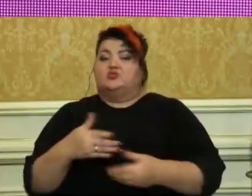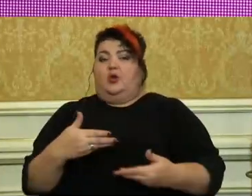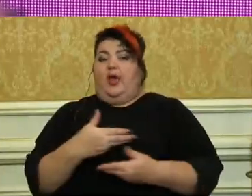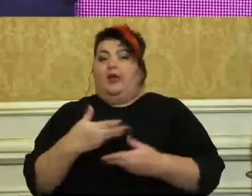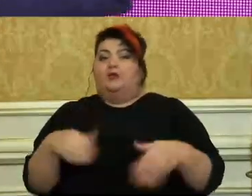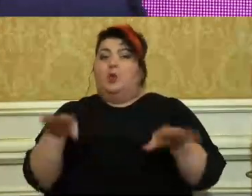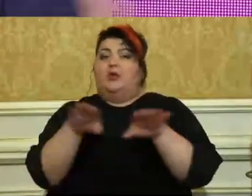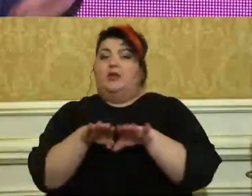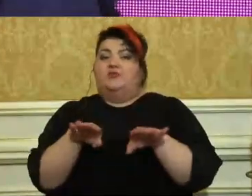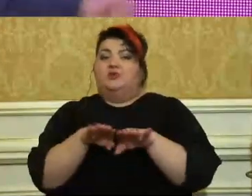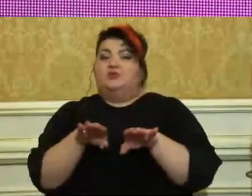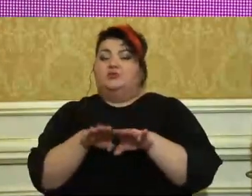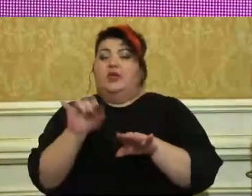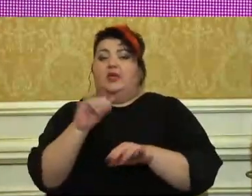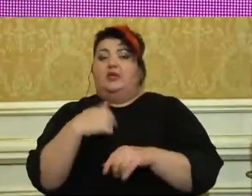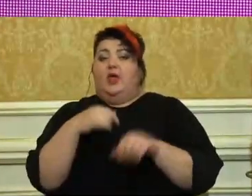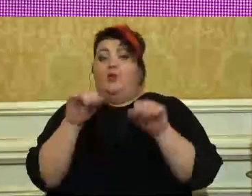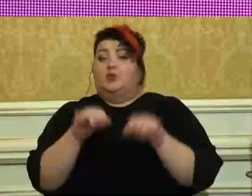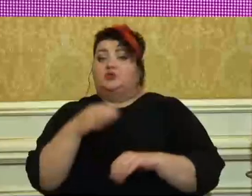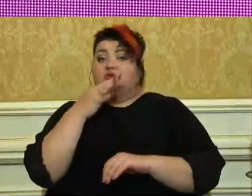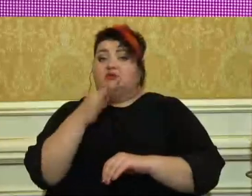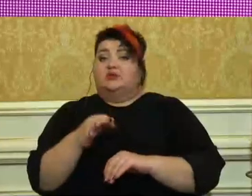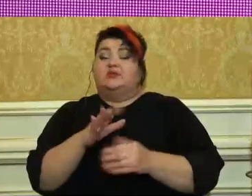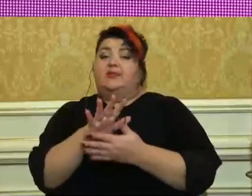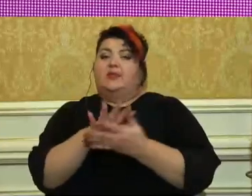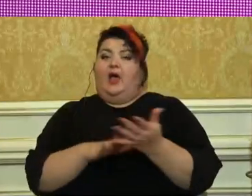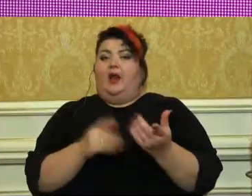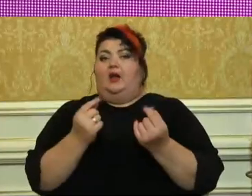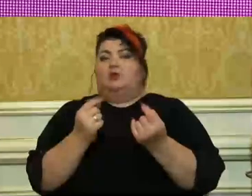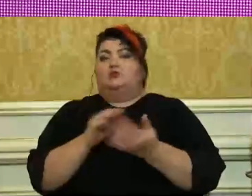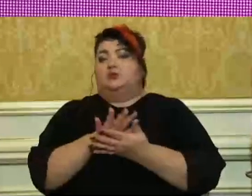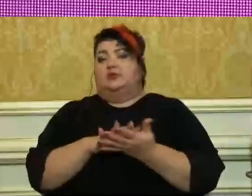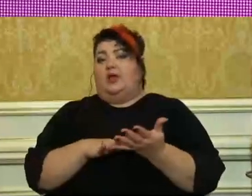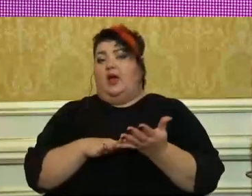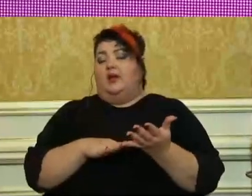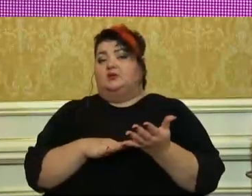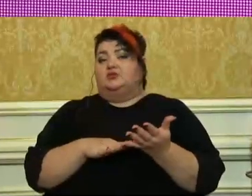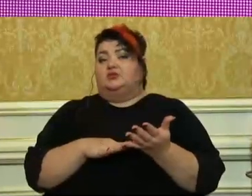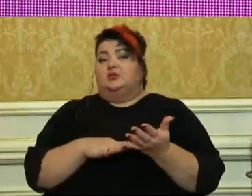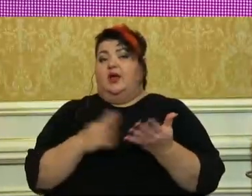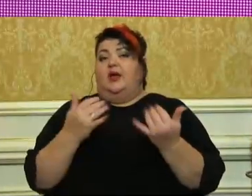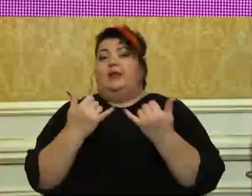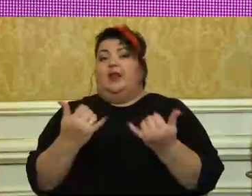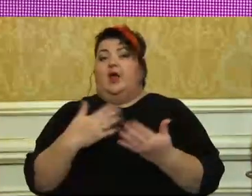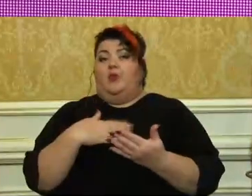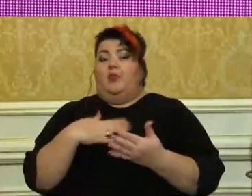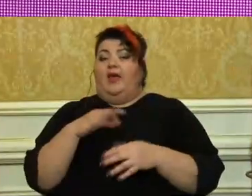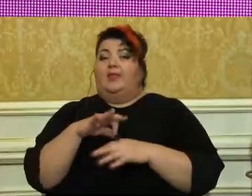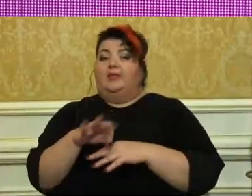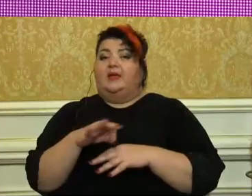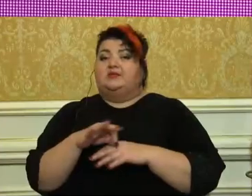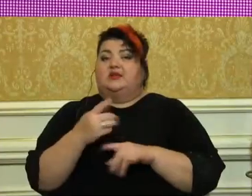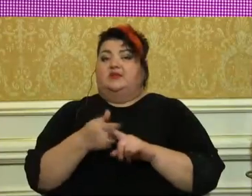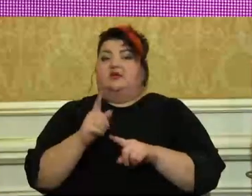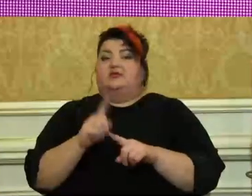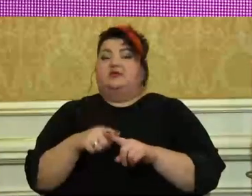And I can say more in the rest of the debate if you want on the other aspects, but I thought for me violence is the key, and I think we all